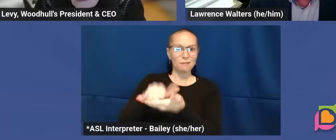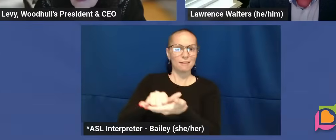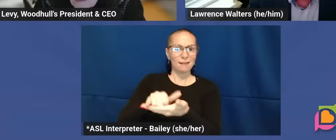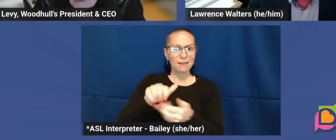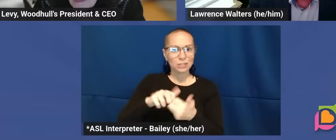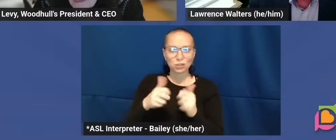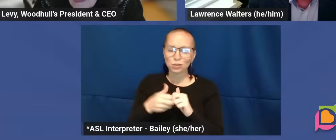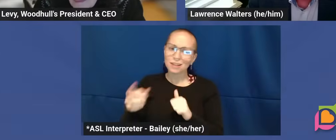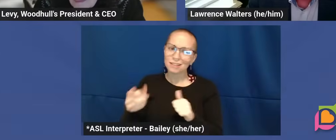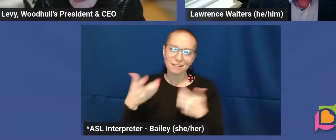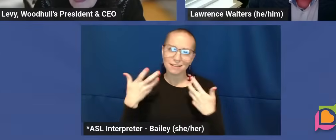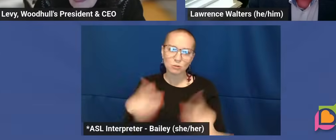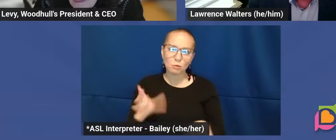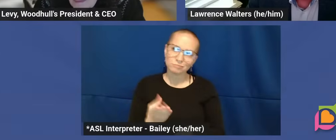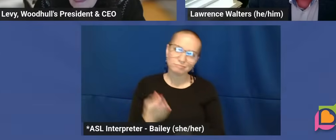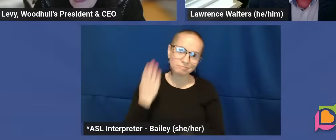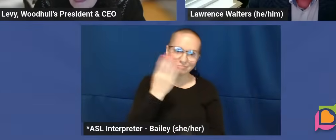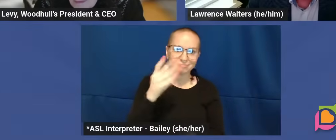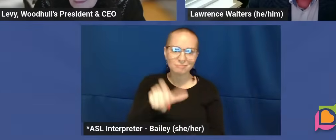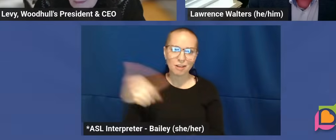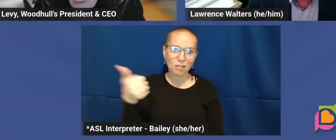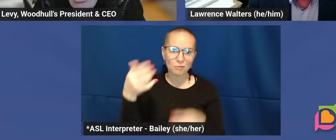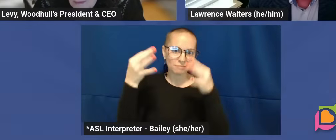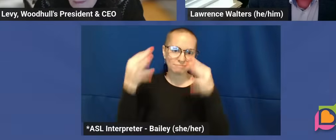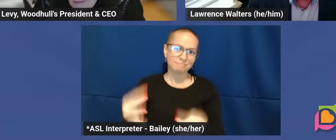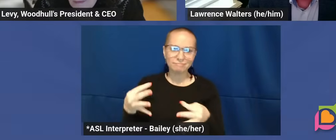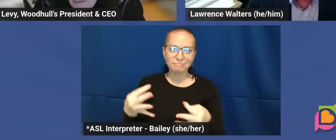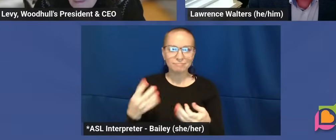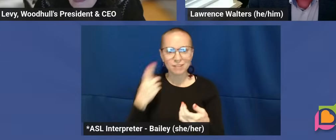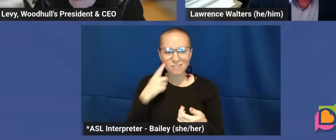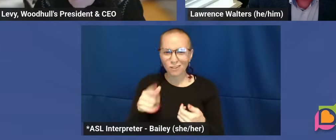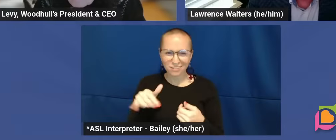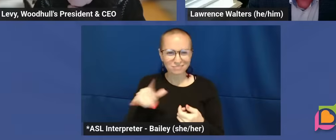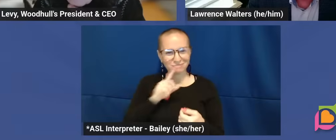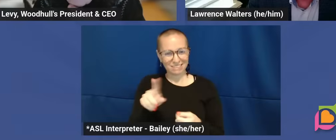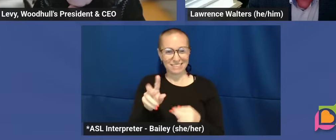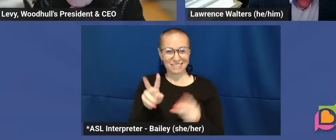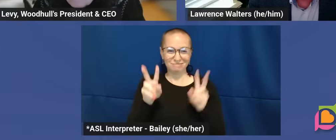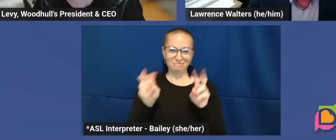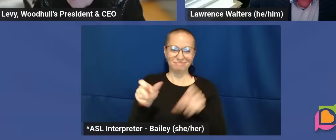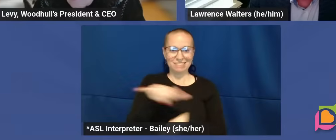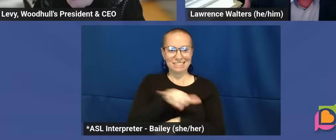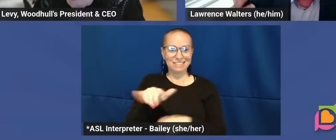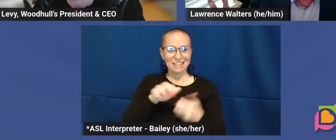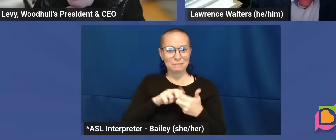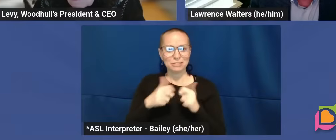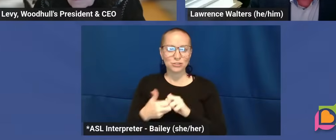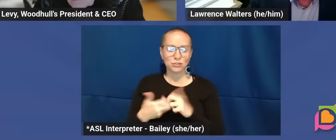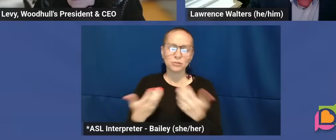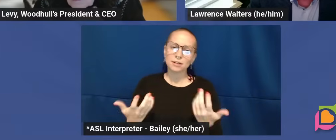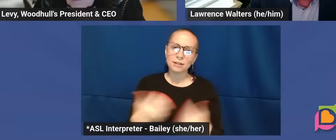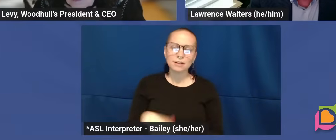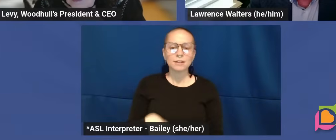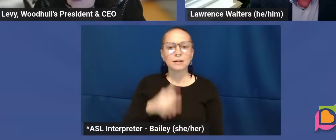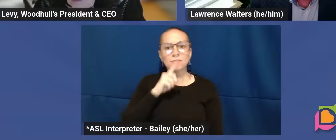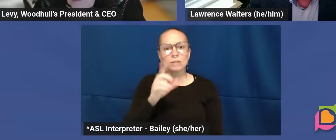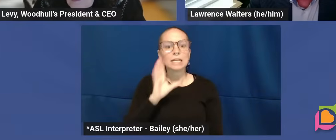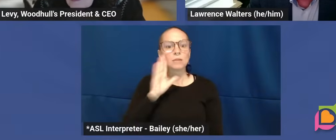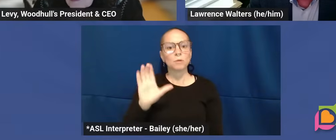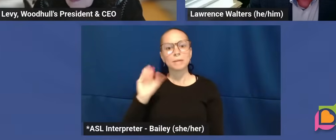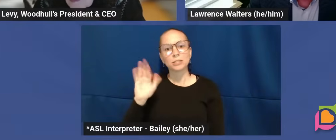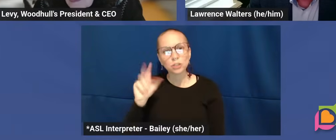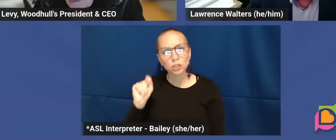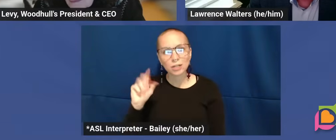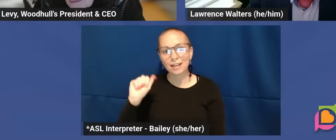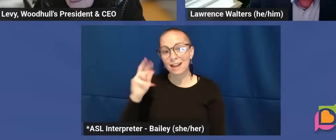want to render another decision on substantially the same issue. So it would really be just the appellate courts, the circuit courts of appeal, that